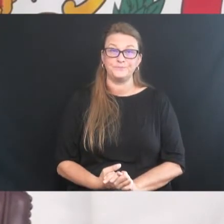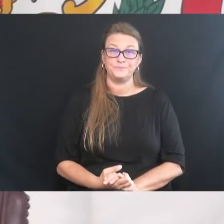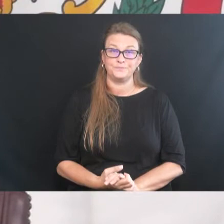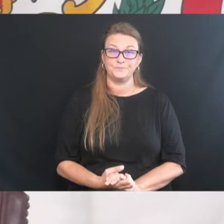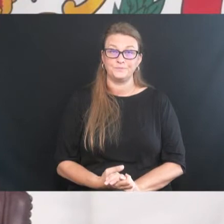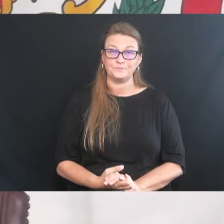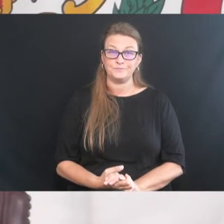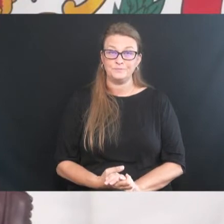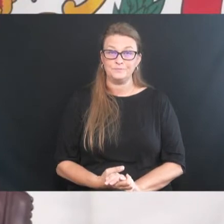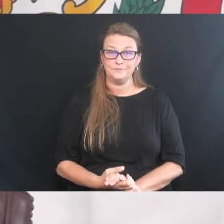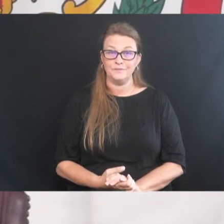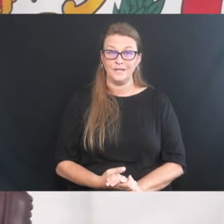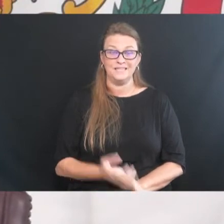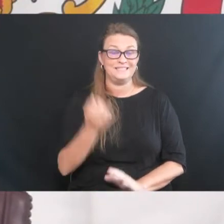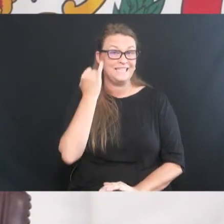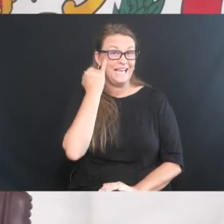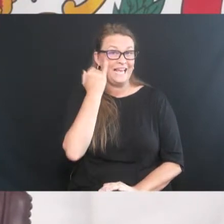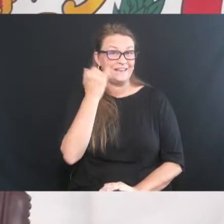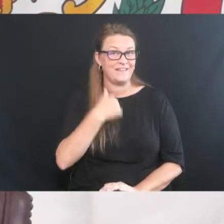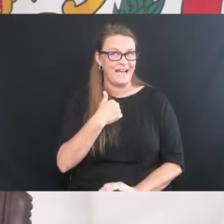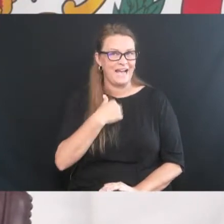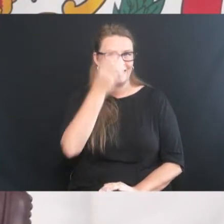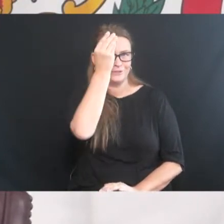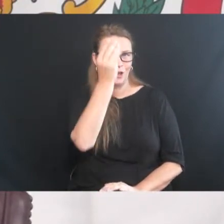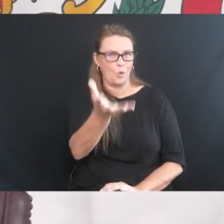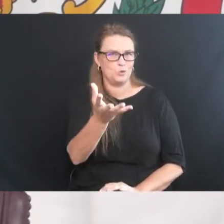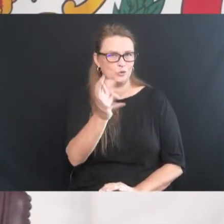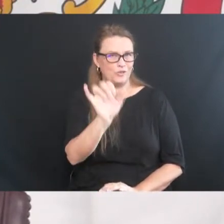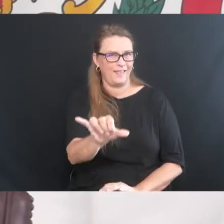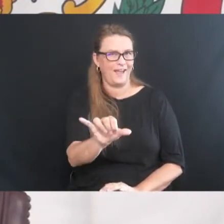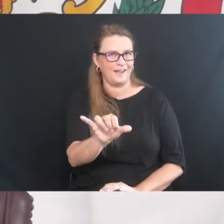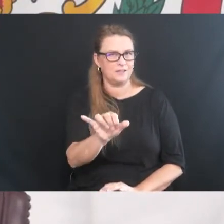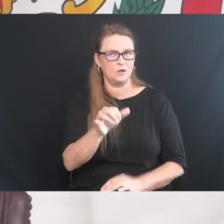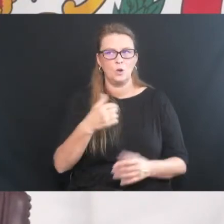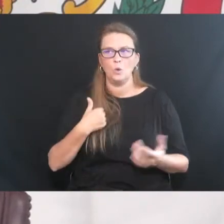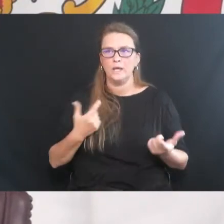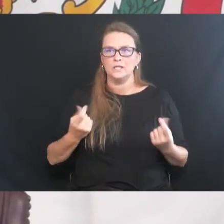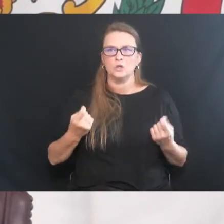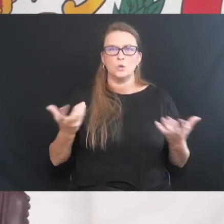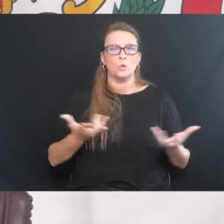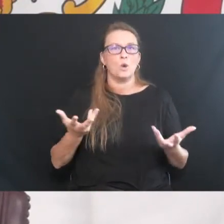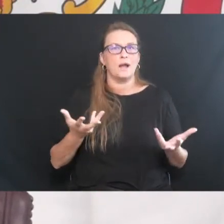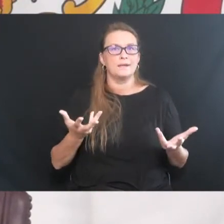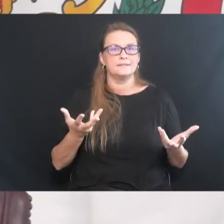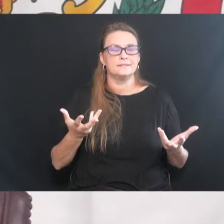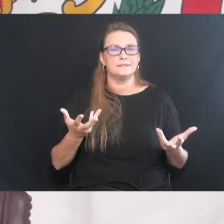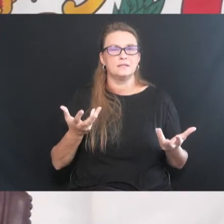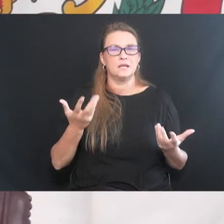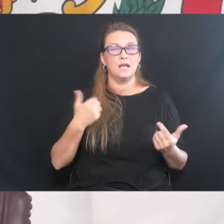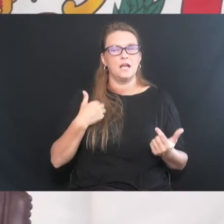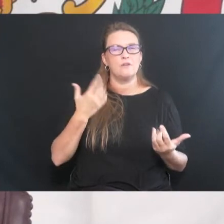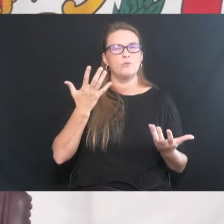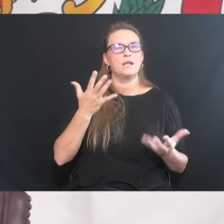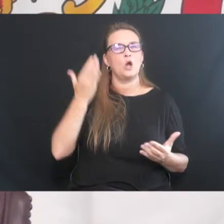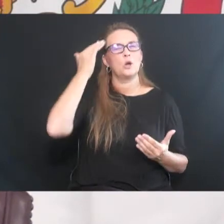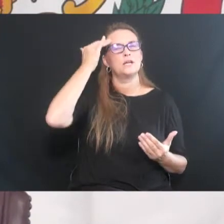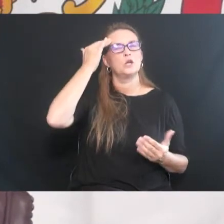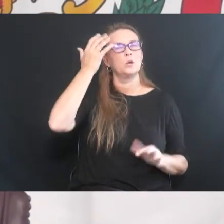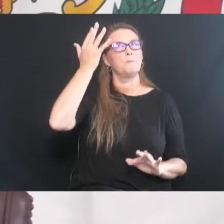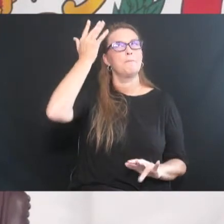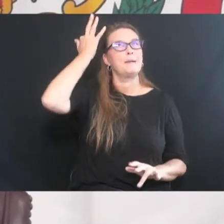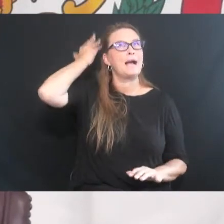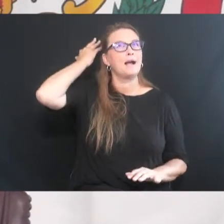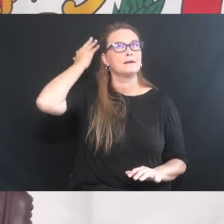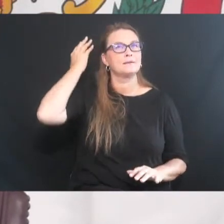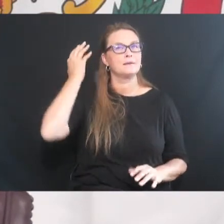you that at the time, what would we have done to prevent that? If we really knew, what would we have done